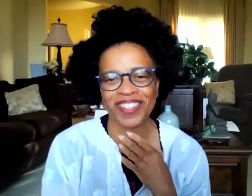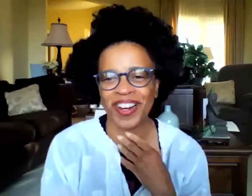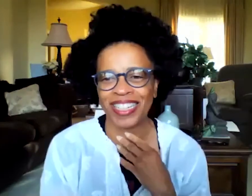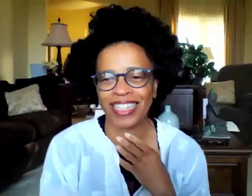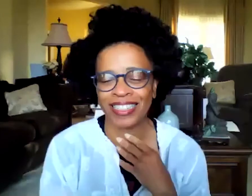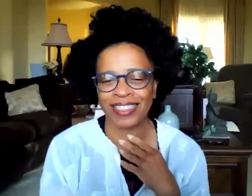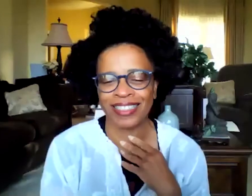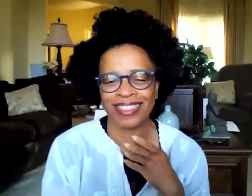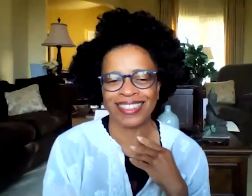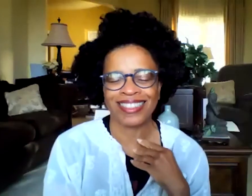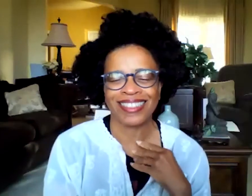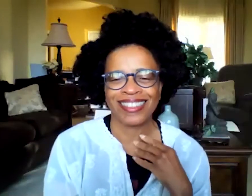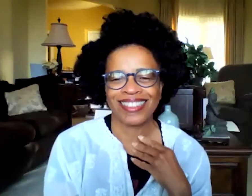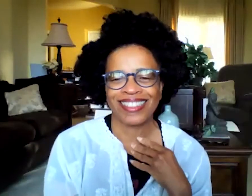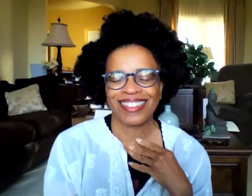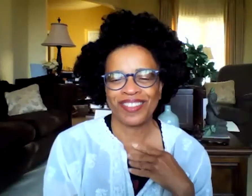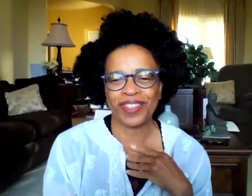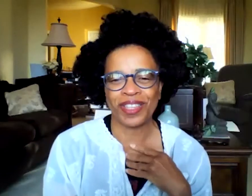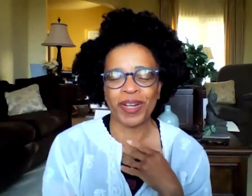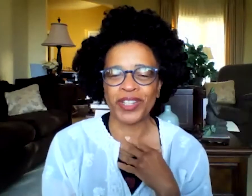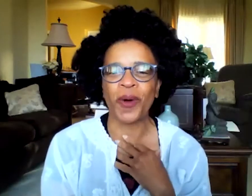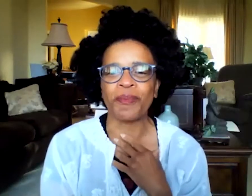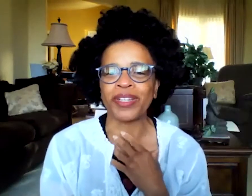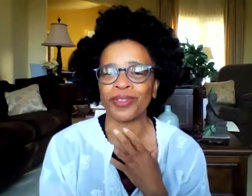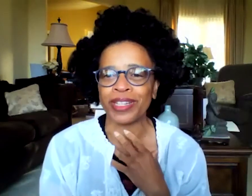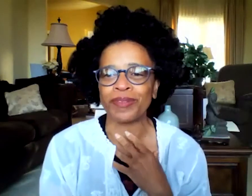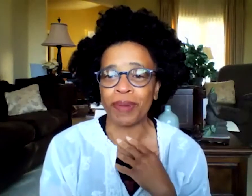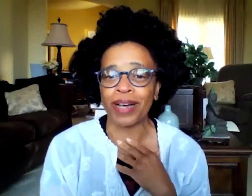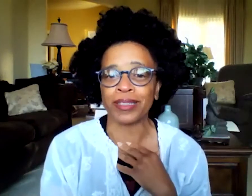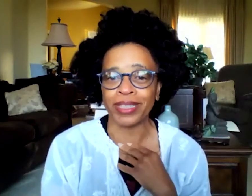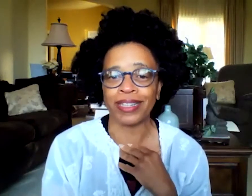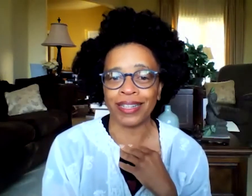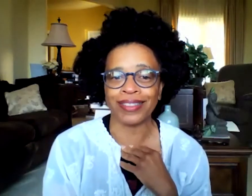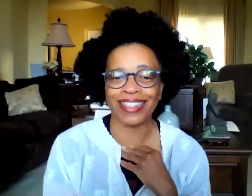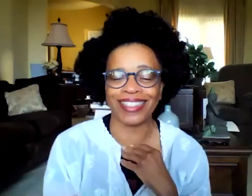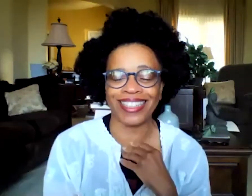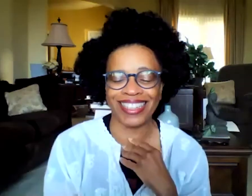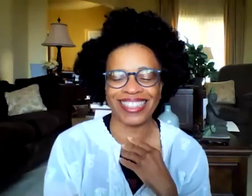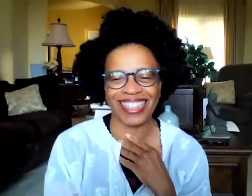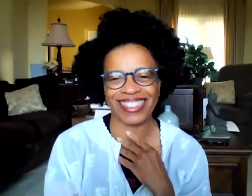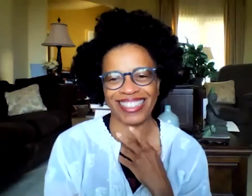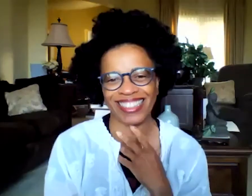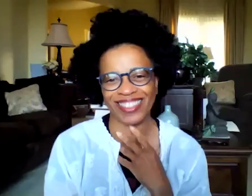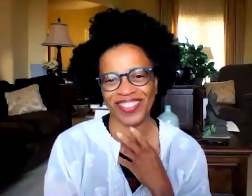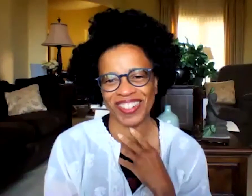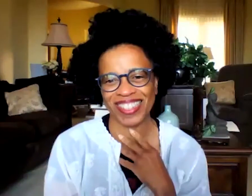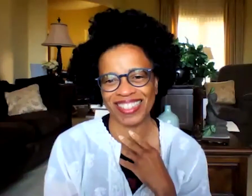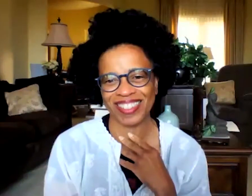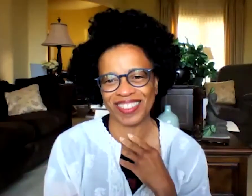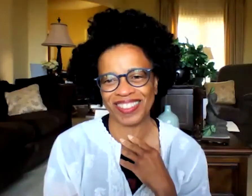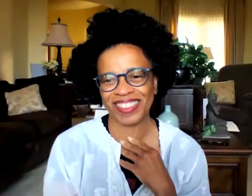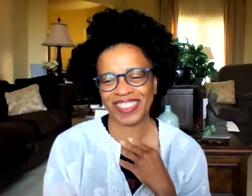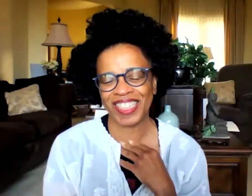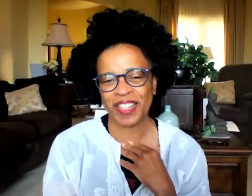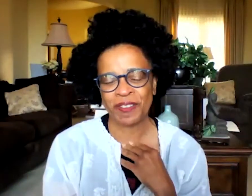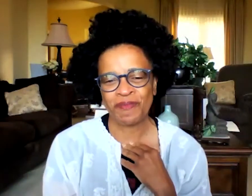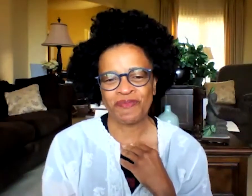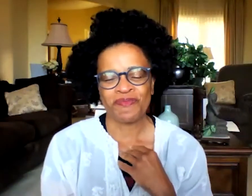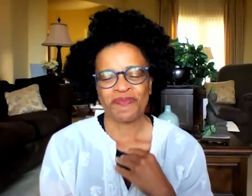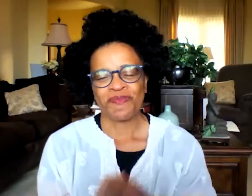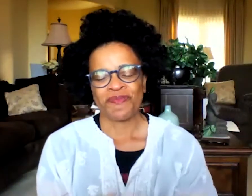the rest of our days with as much hope and joy as we possibly can at the end of our session.